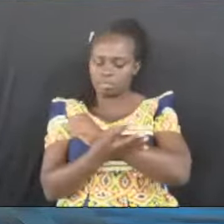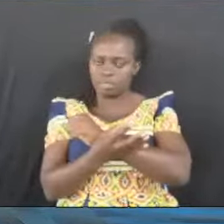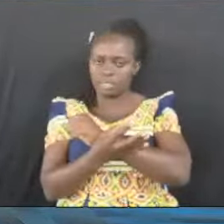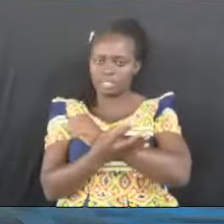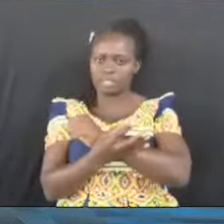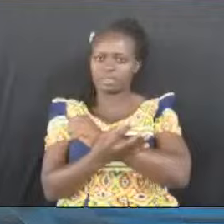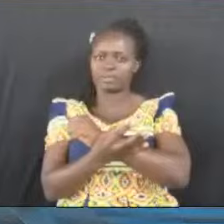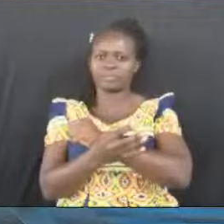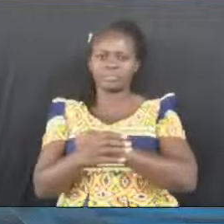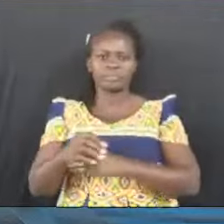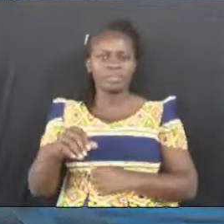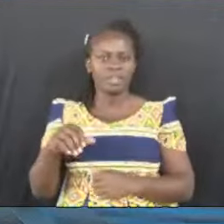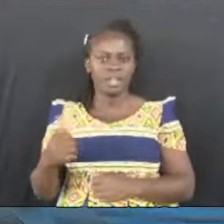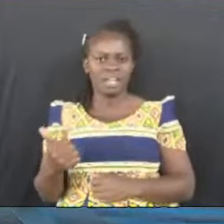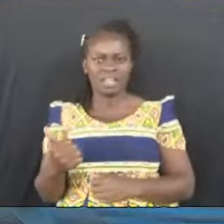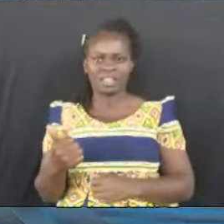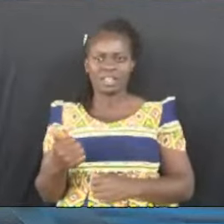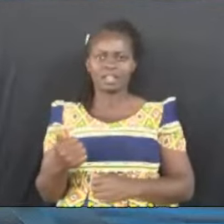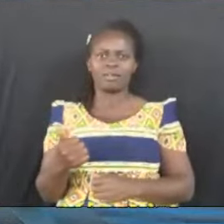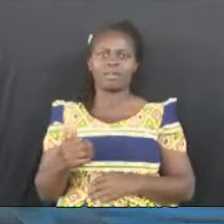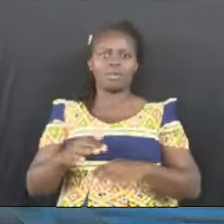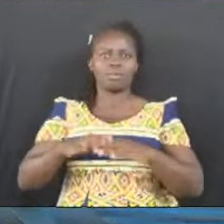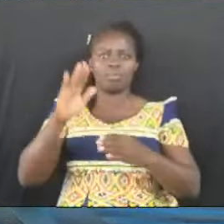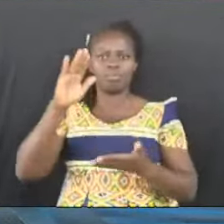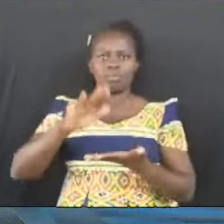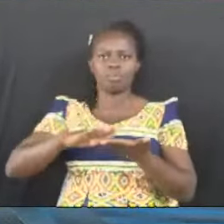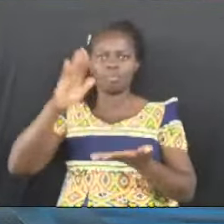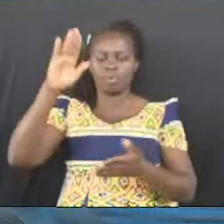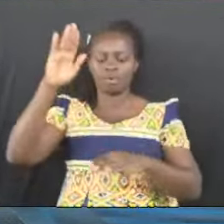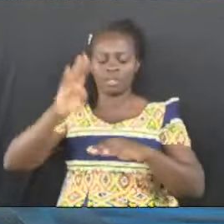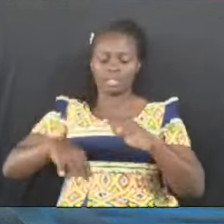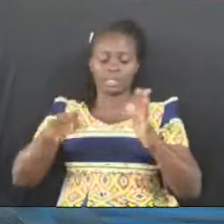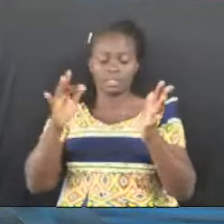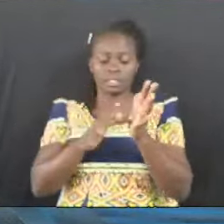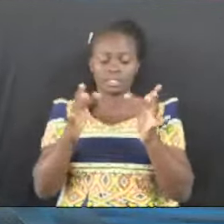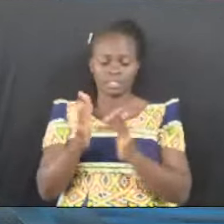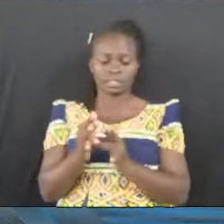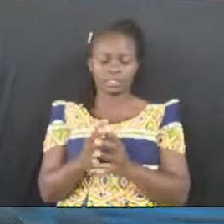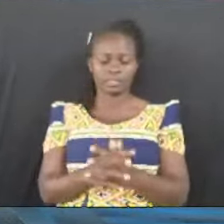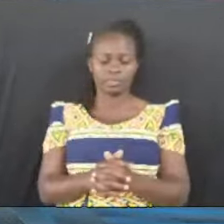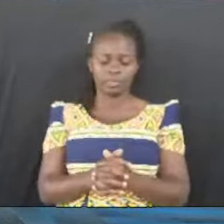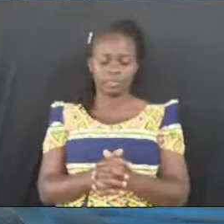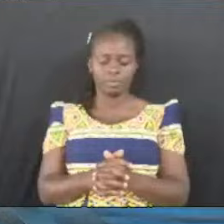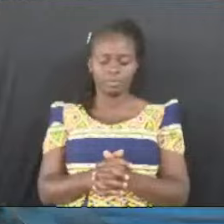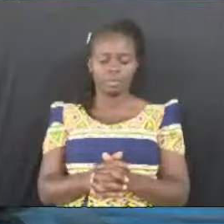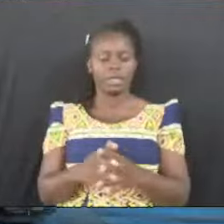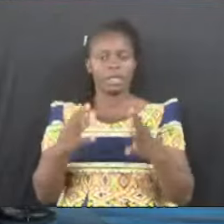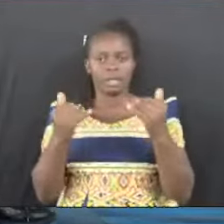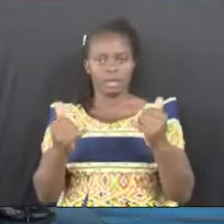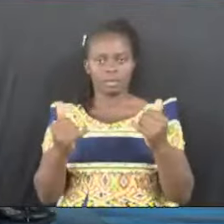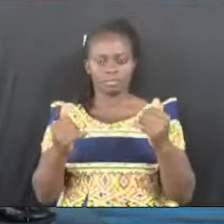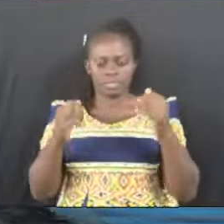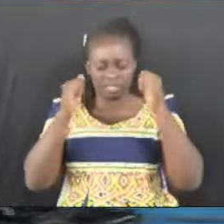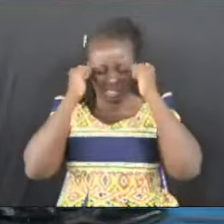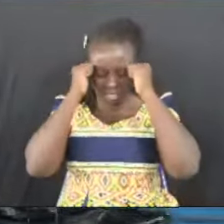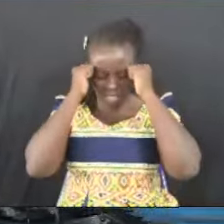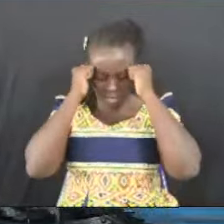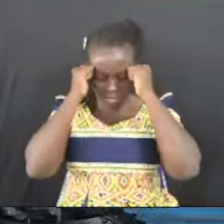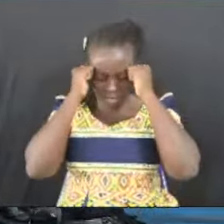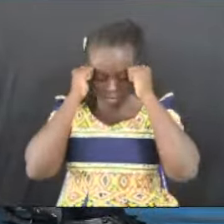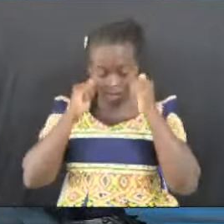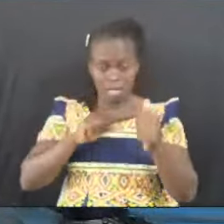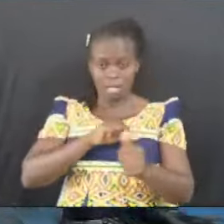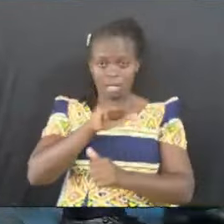does. Why? Because he is God. Now, let's start with his name. God was